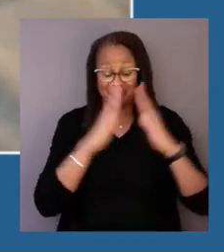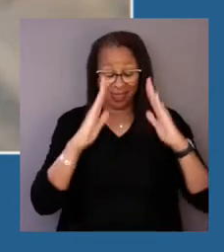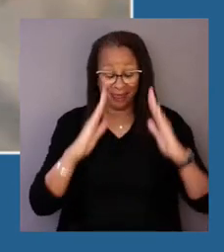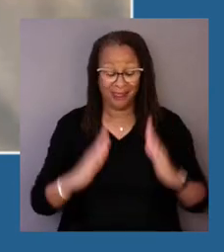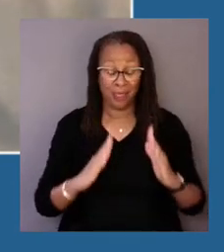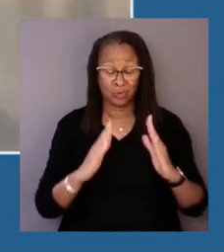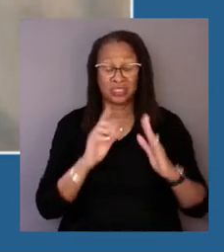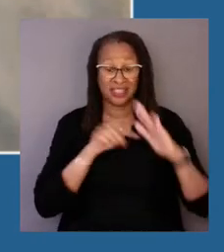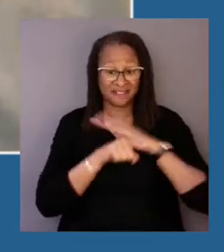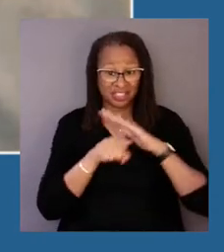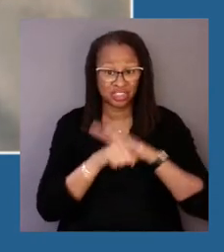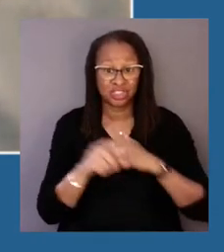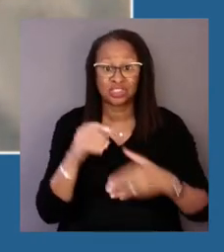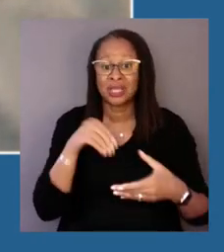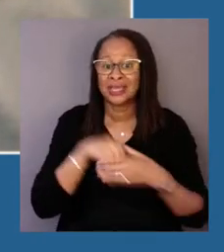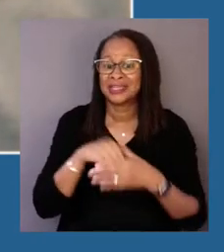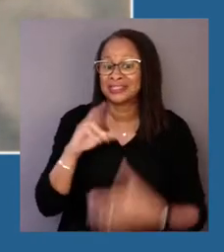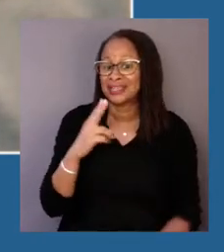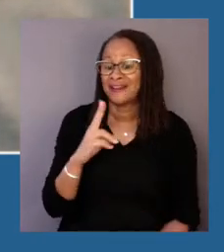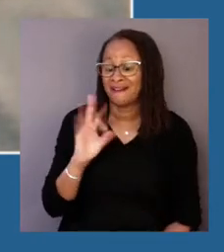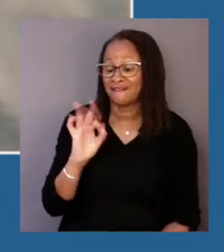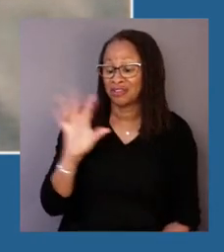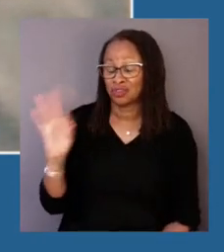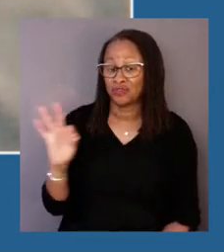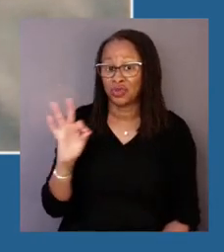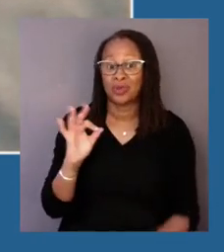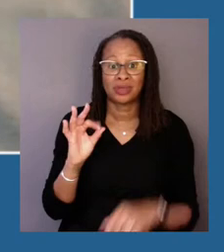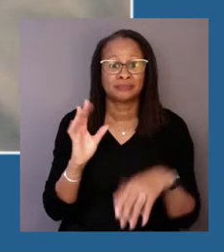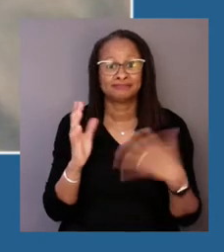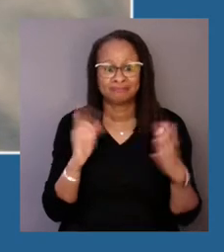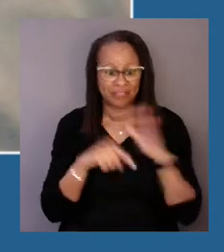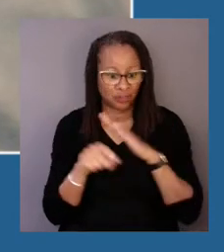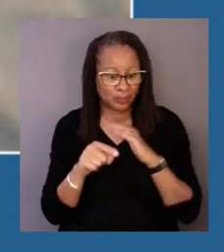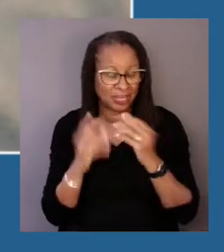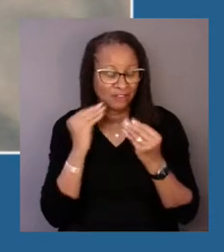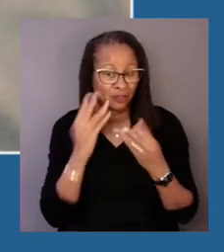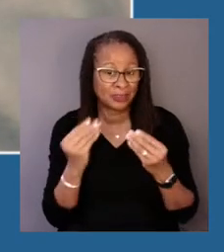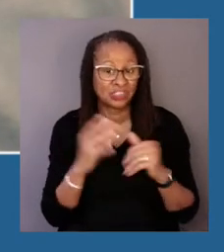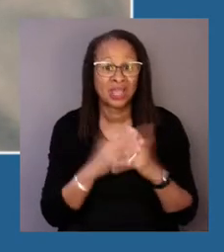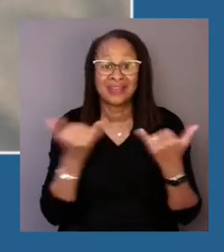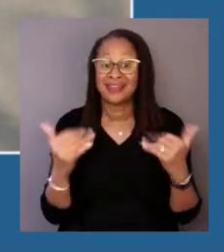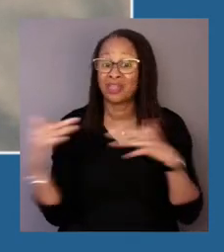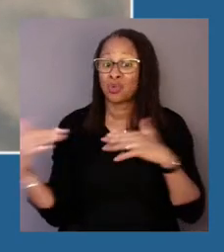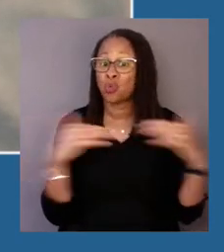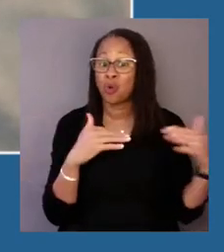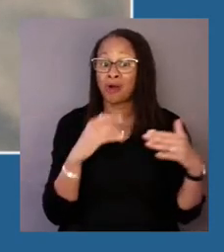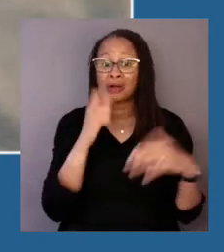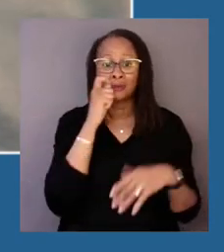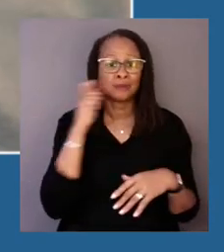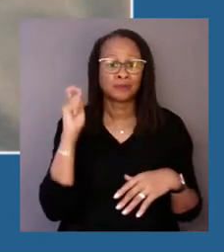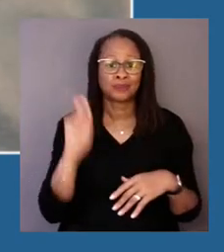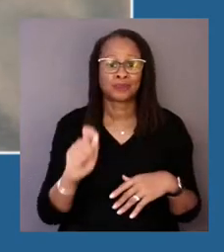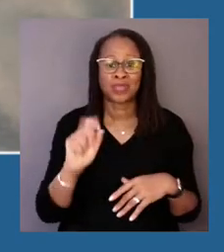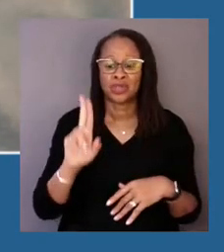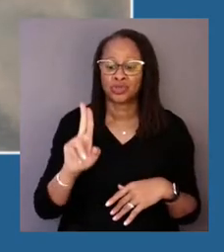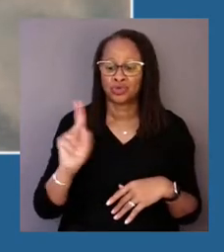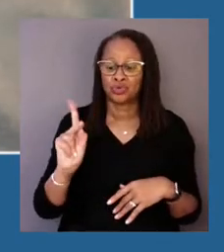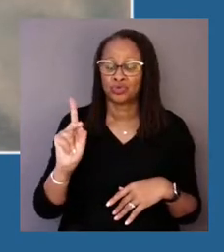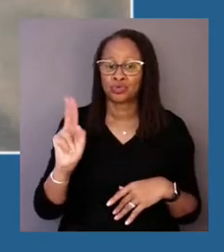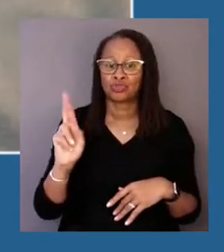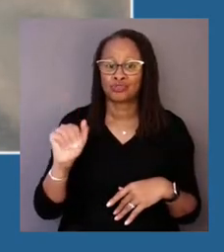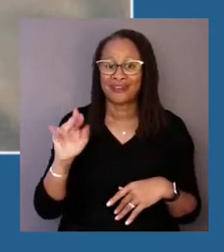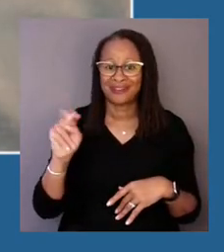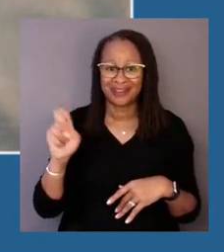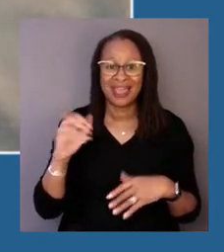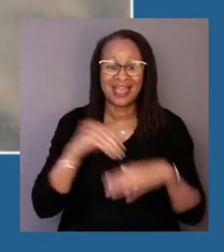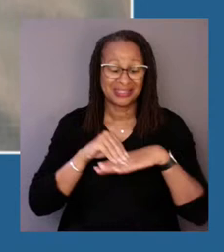fuel disinformation has raised some public awareness. Now the war in Ukraine has inflected the conversation and